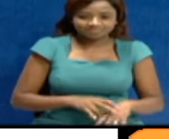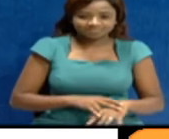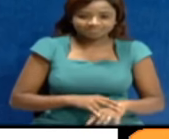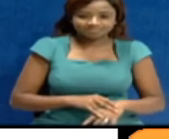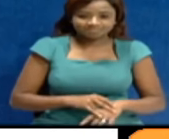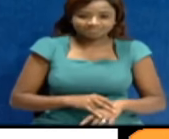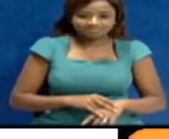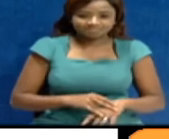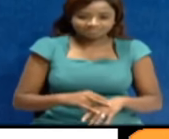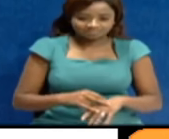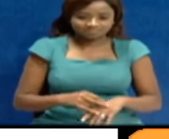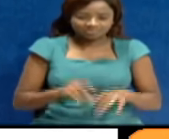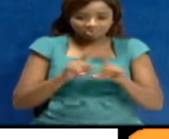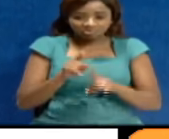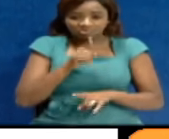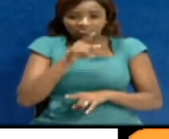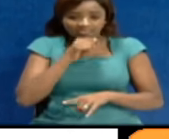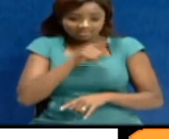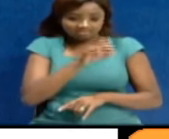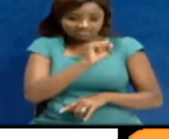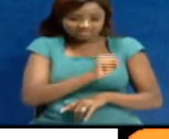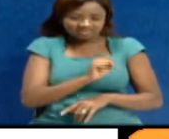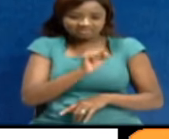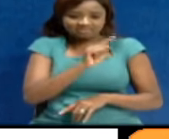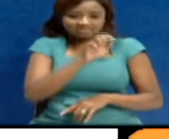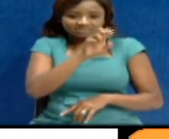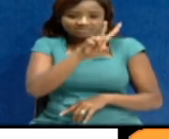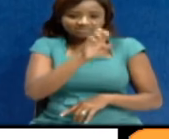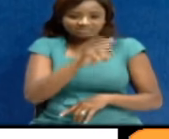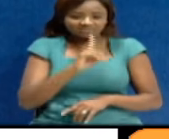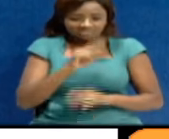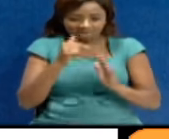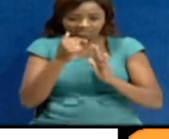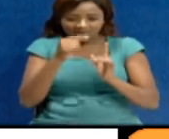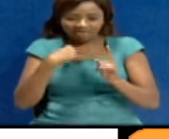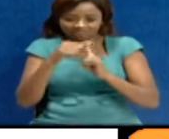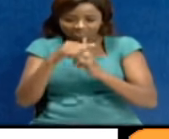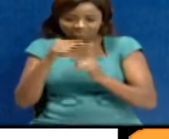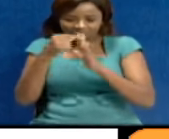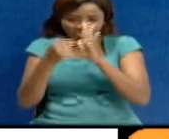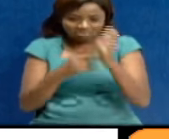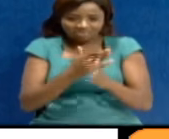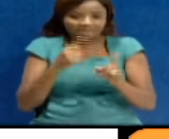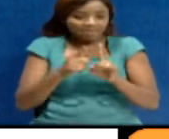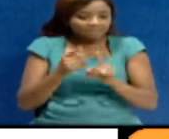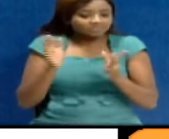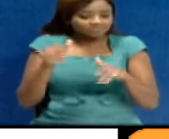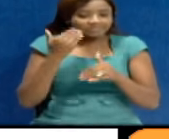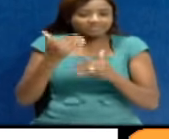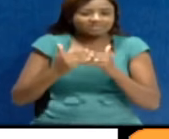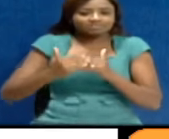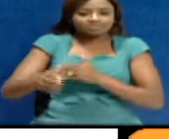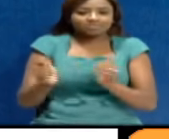two sides of every coin, including this ruling. There are positive aspects, but there's a lot in terms of what could happen moving